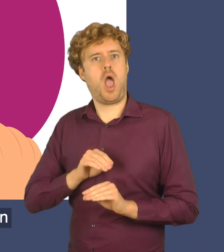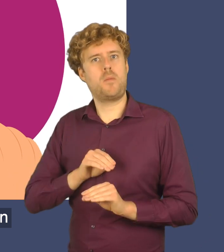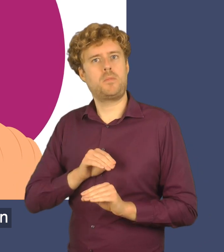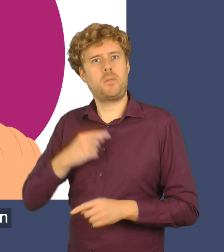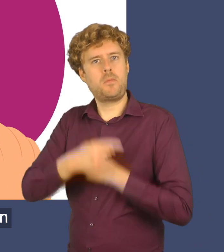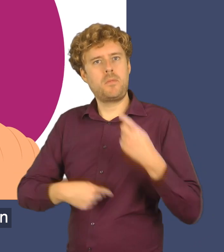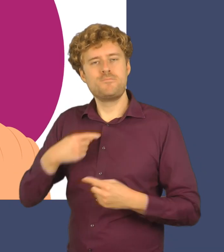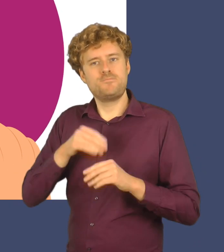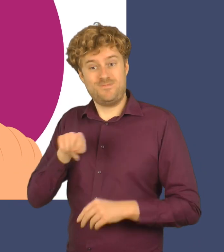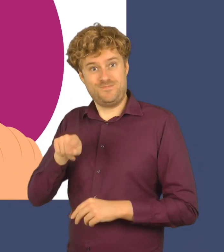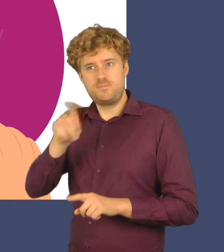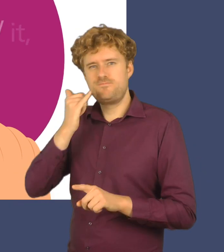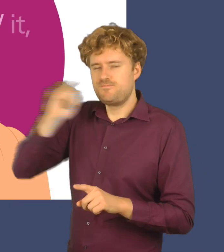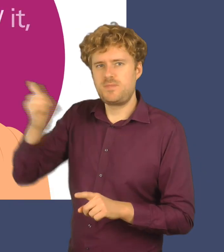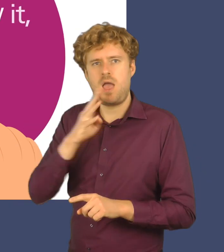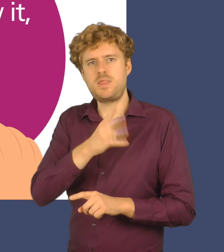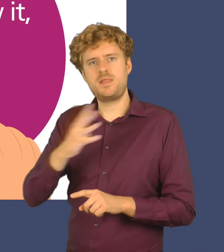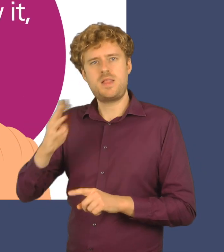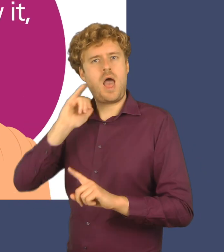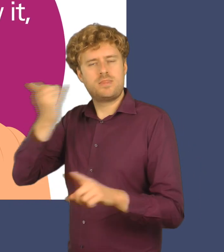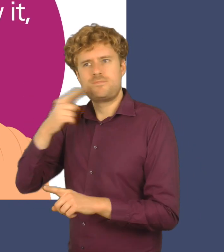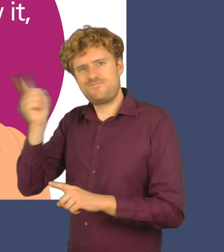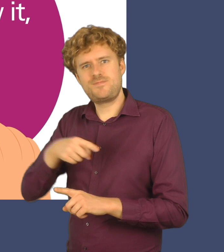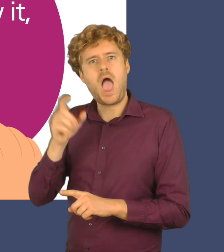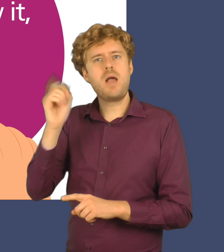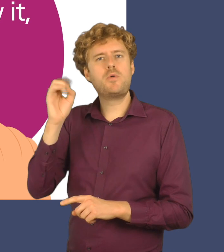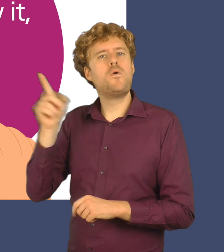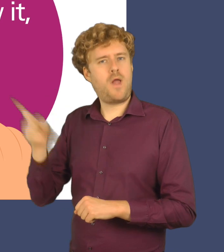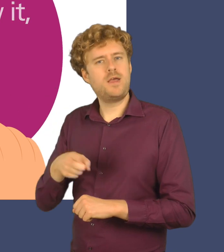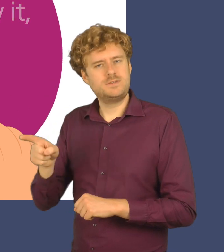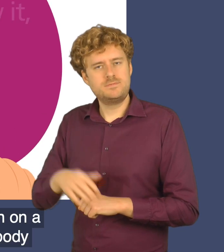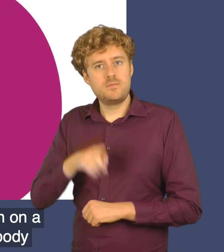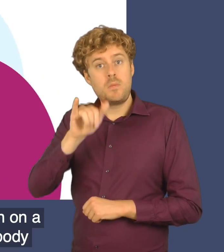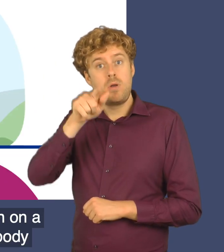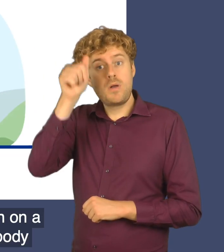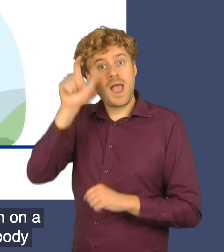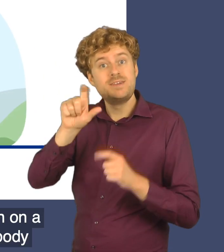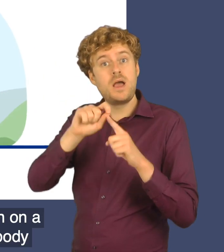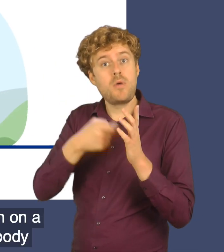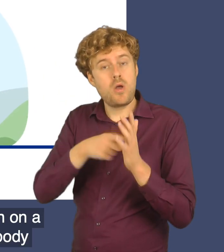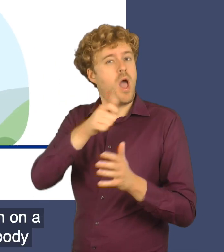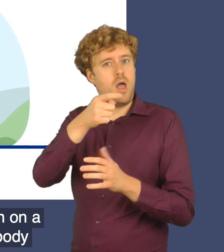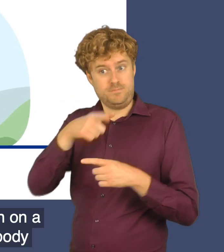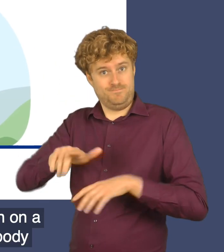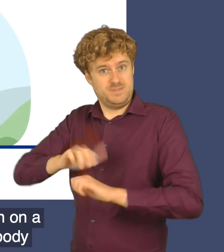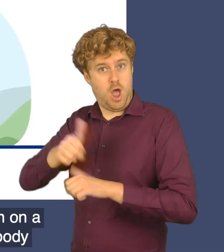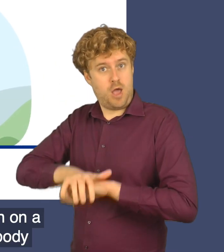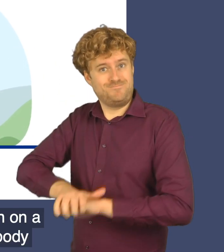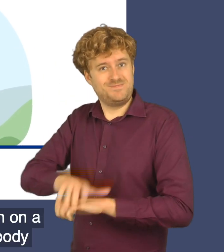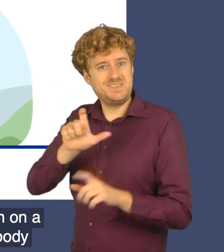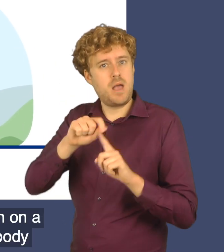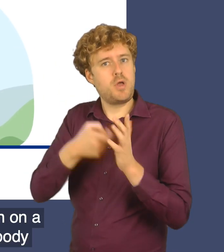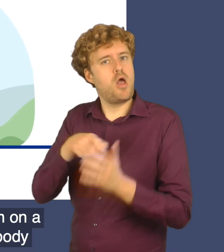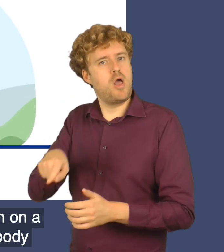and ask for an ambulance. If you know how to, begin CPR. CPR is a life-saving method where